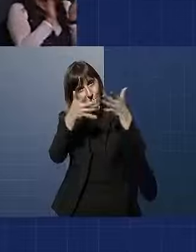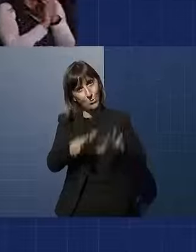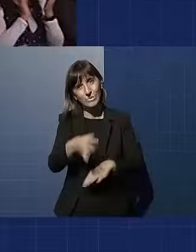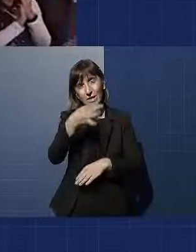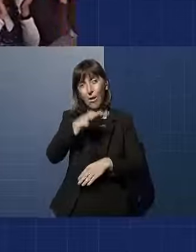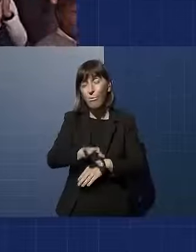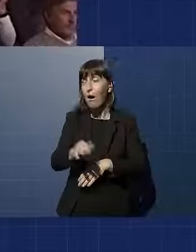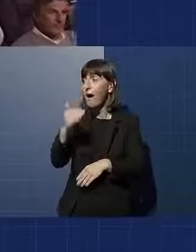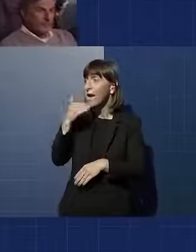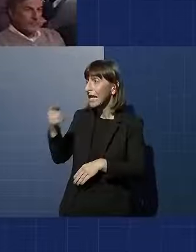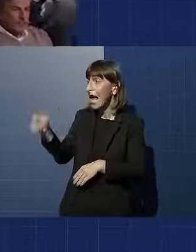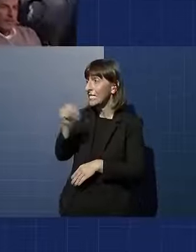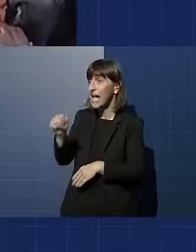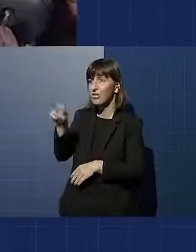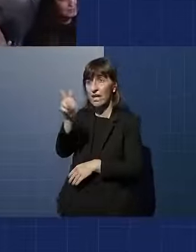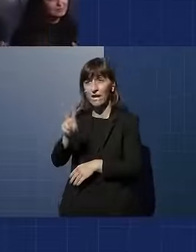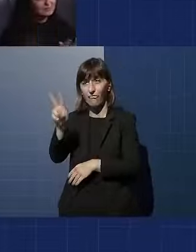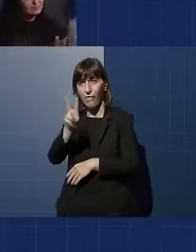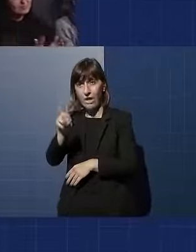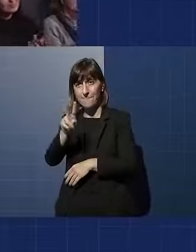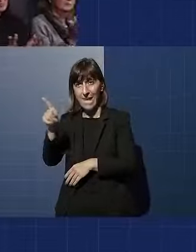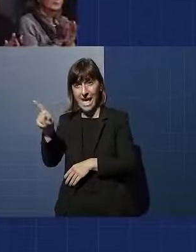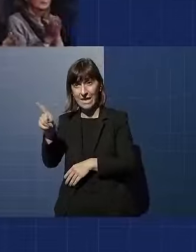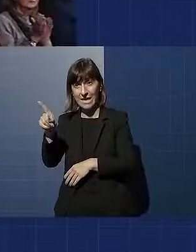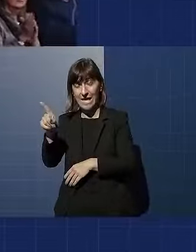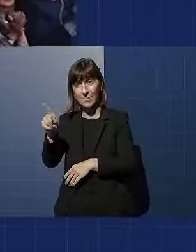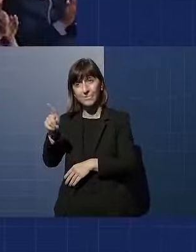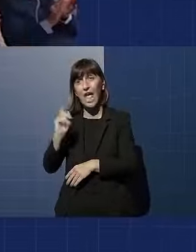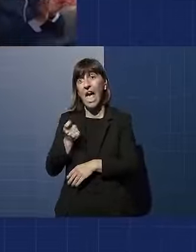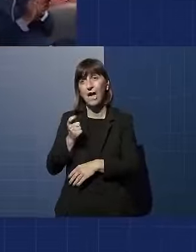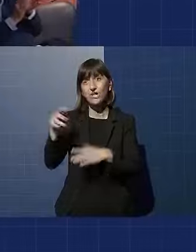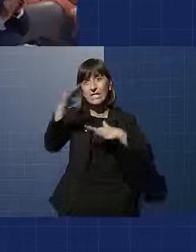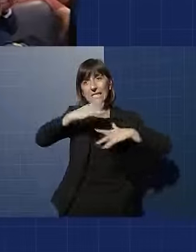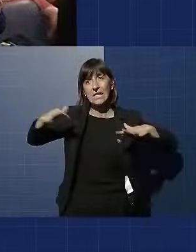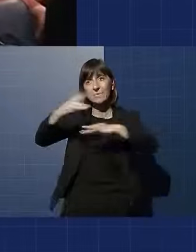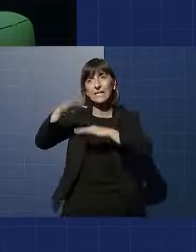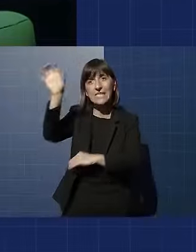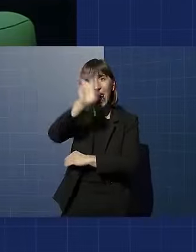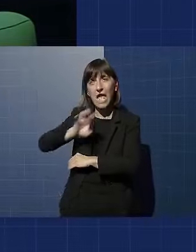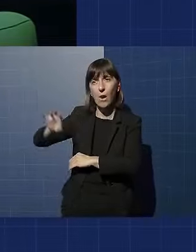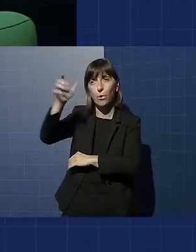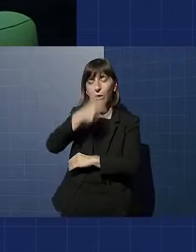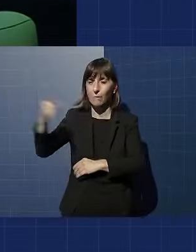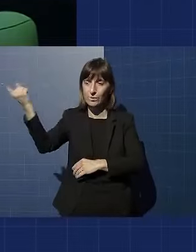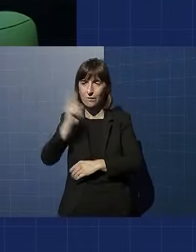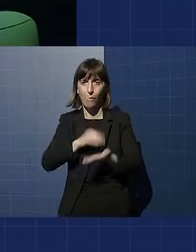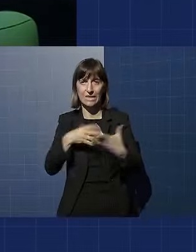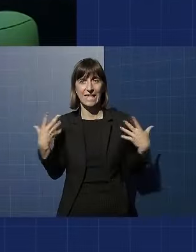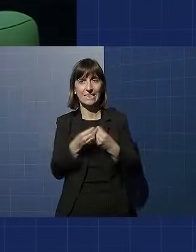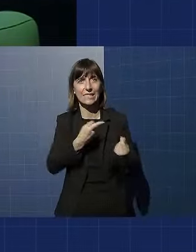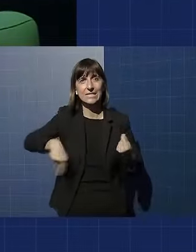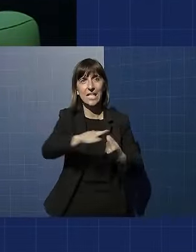ovviamente Angelique van Ombergen dell'Agenzia Spaziale Europea per essere stata qui con noi oggi e per